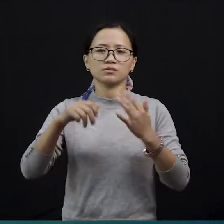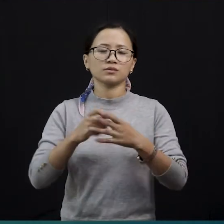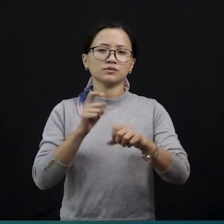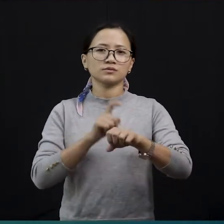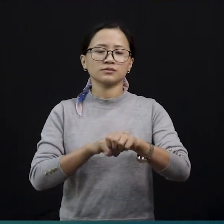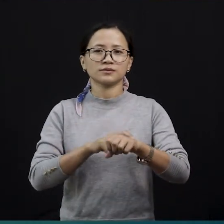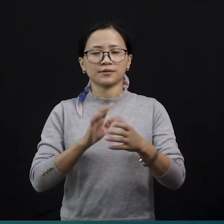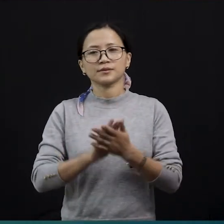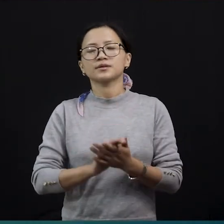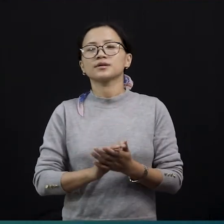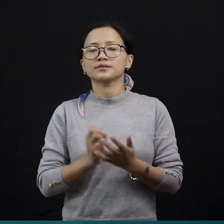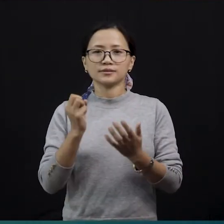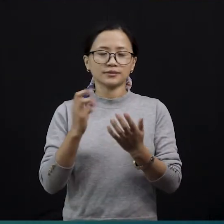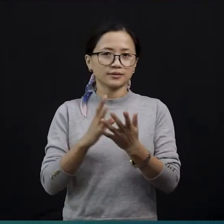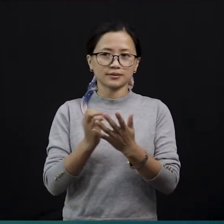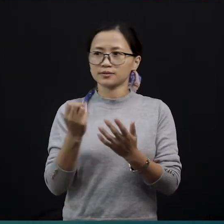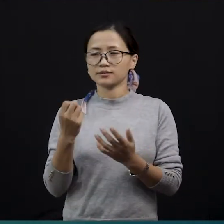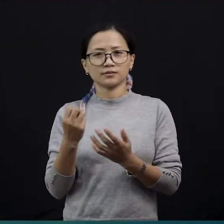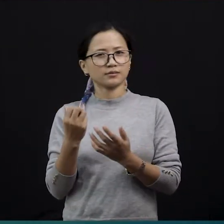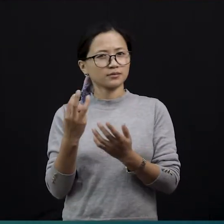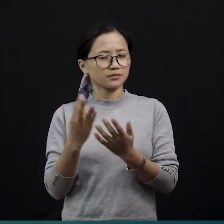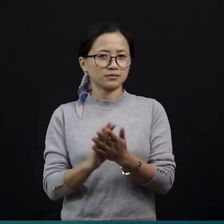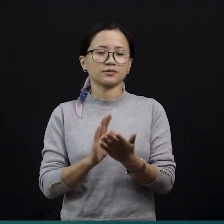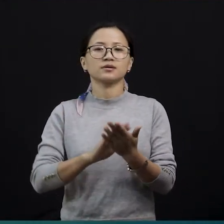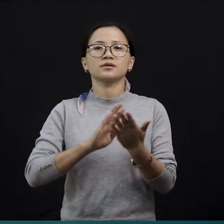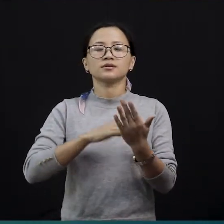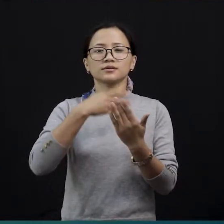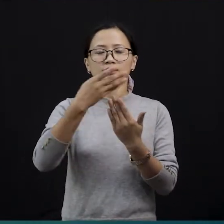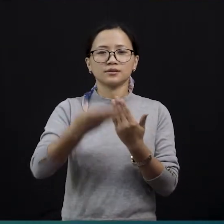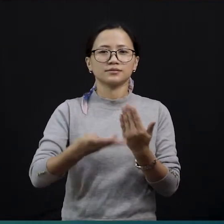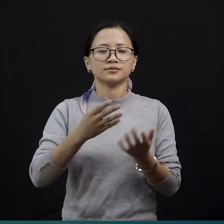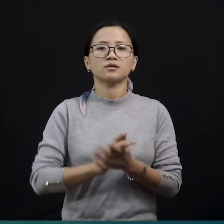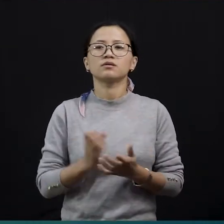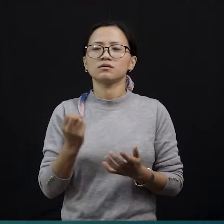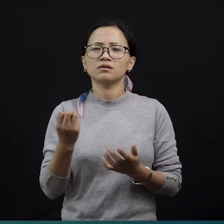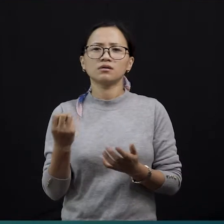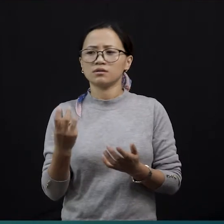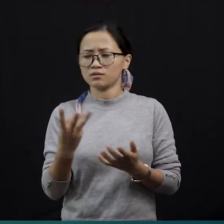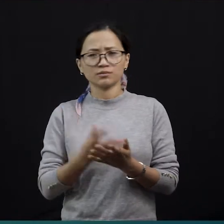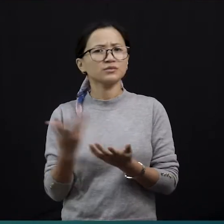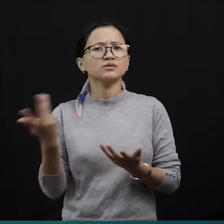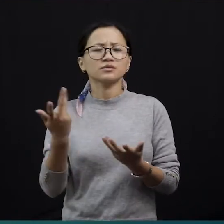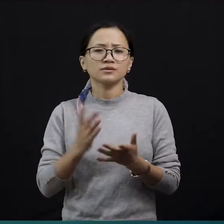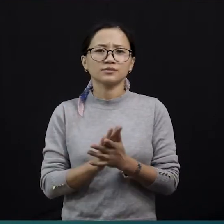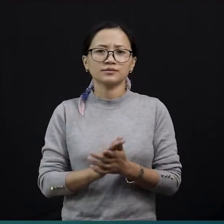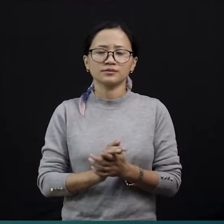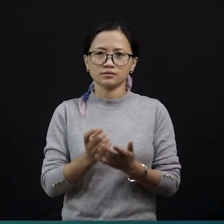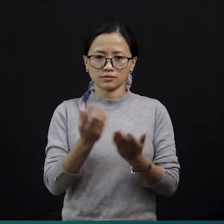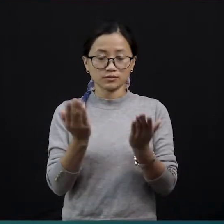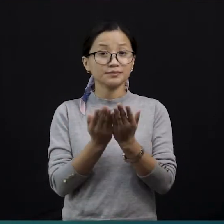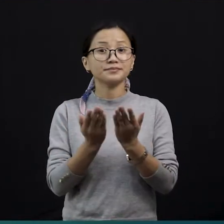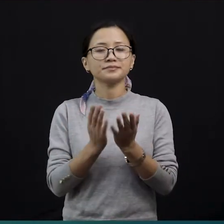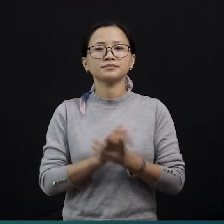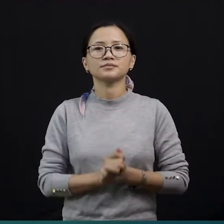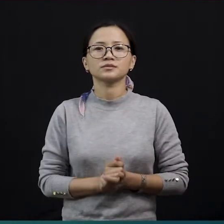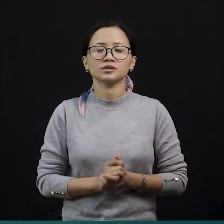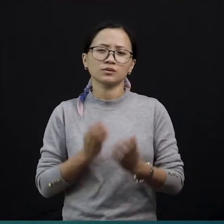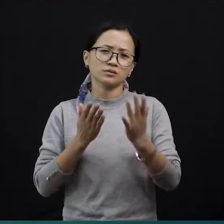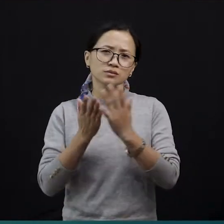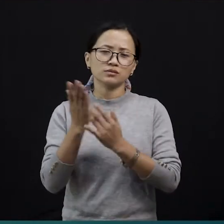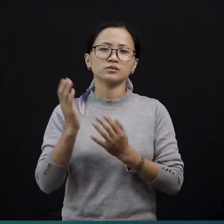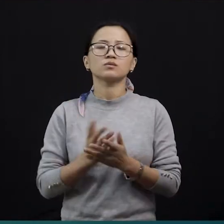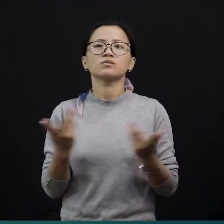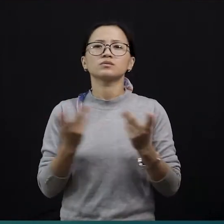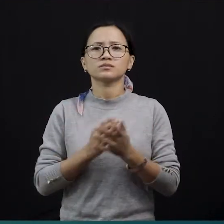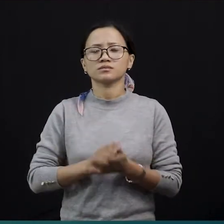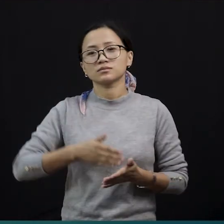and calendar. Did you revise yesterday, children? How many of you revised your chapters yesterday and went through whatever